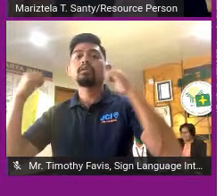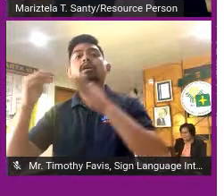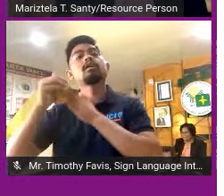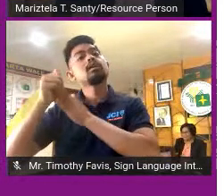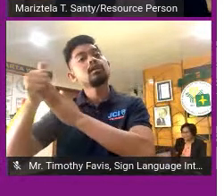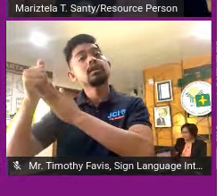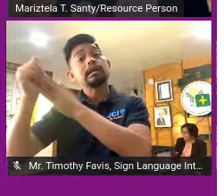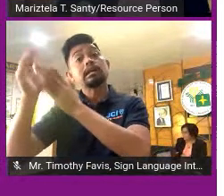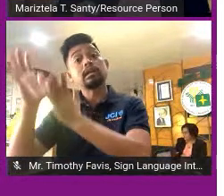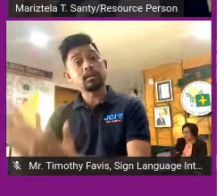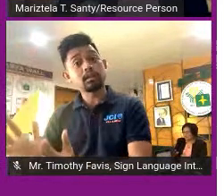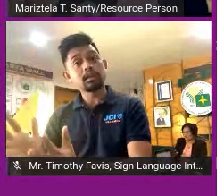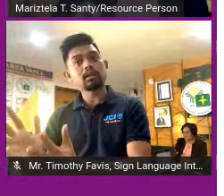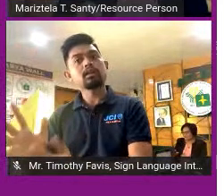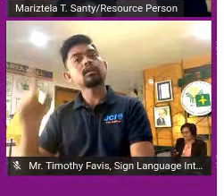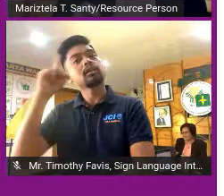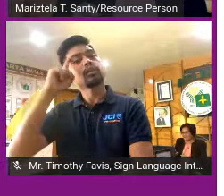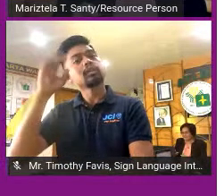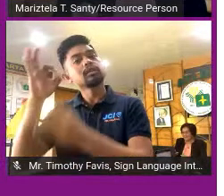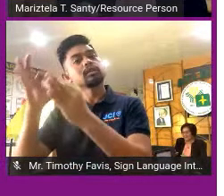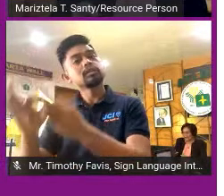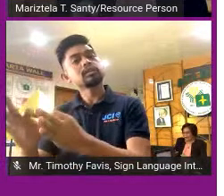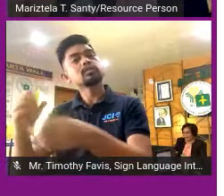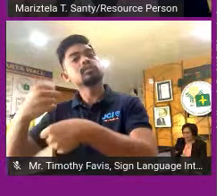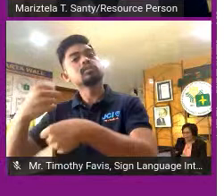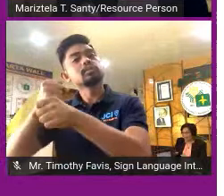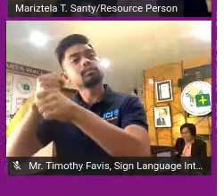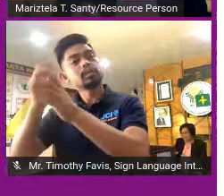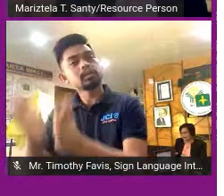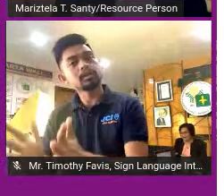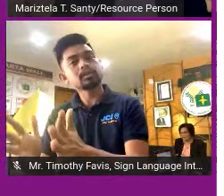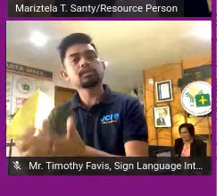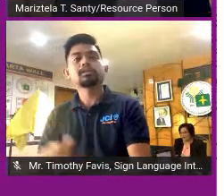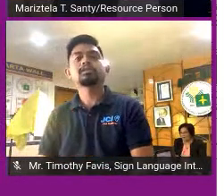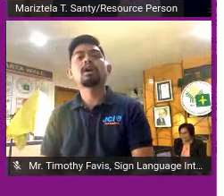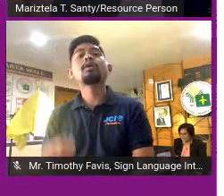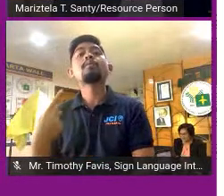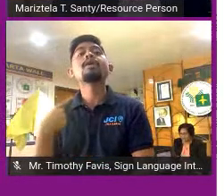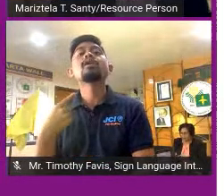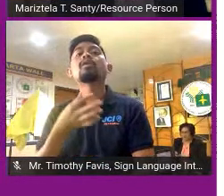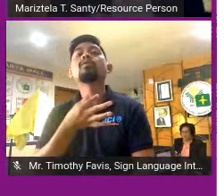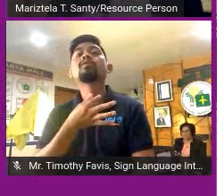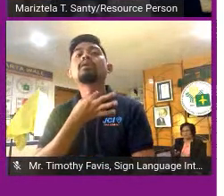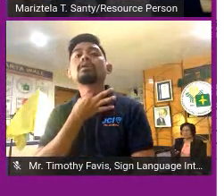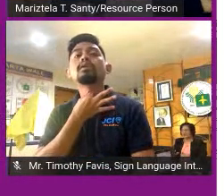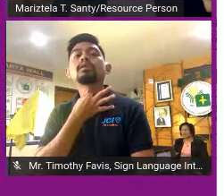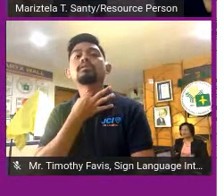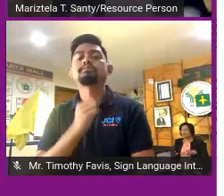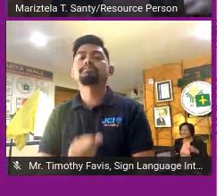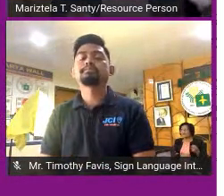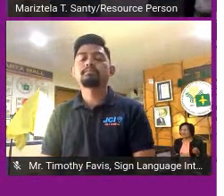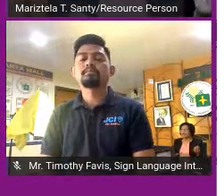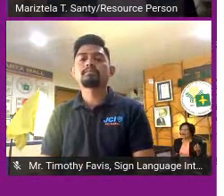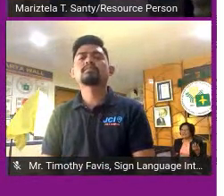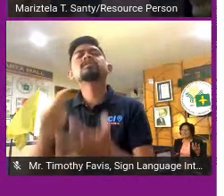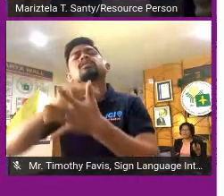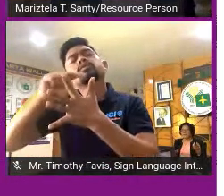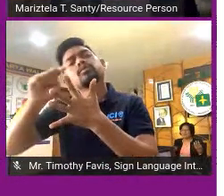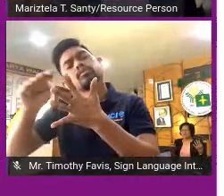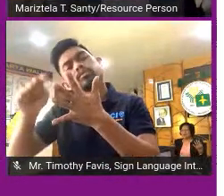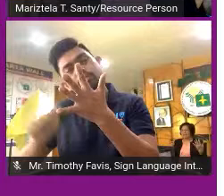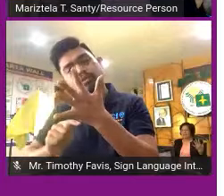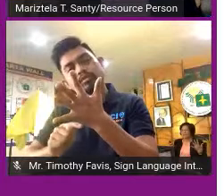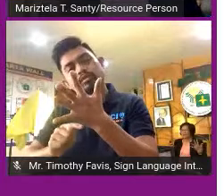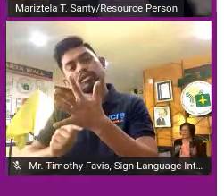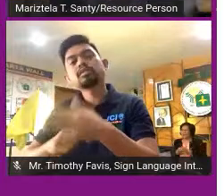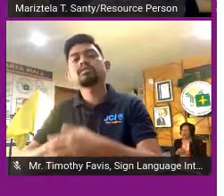leaders, decision makers with Adam's apple. Ano po? So those are some of the